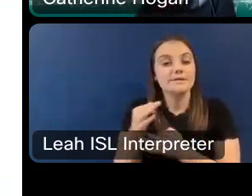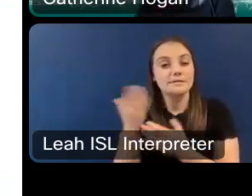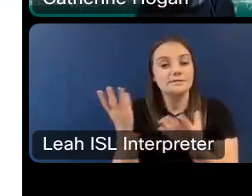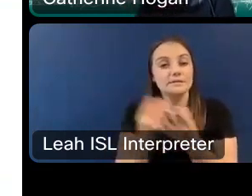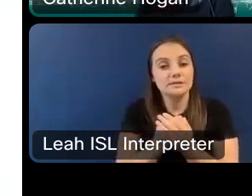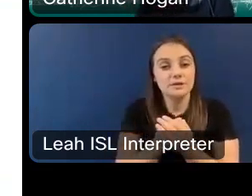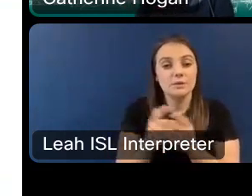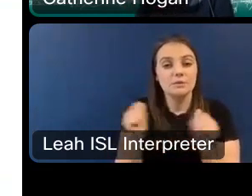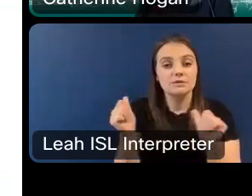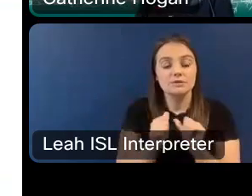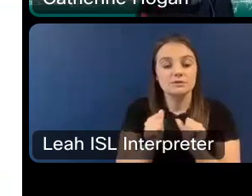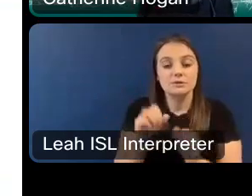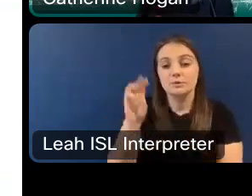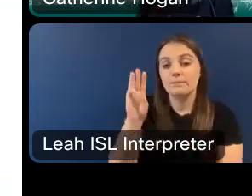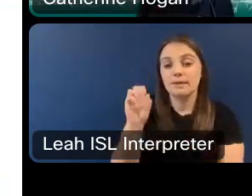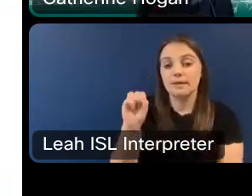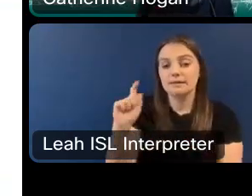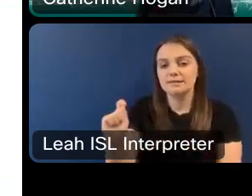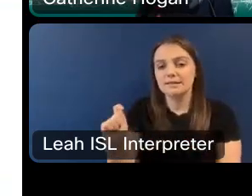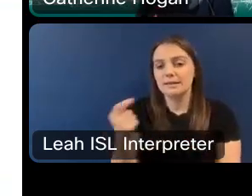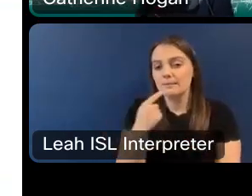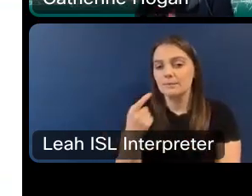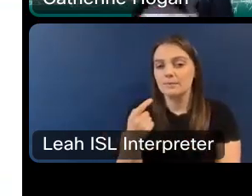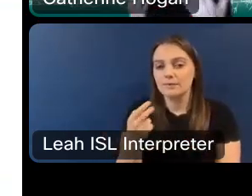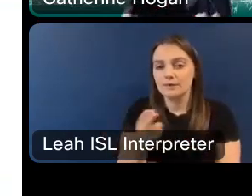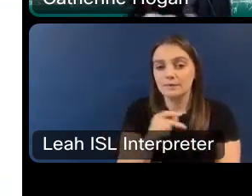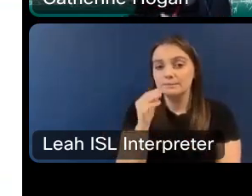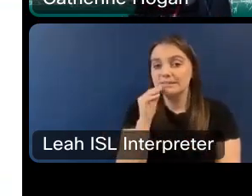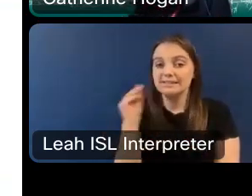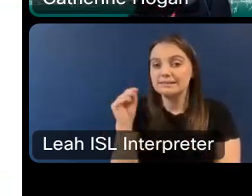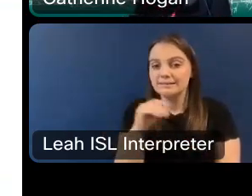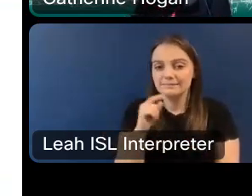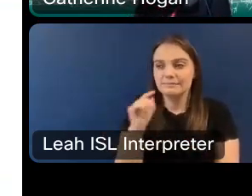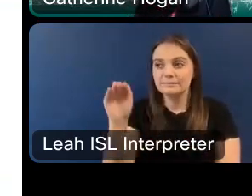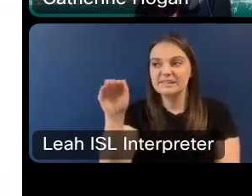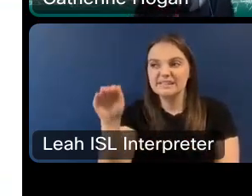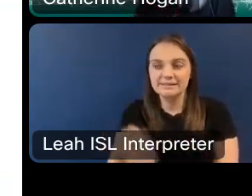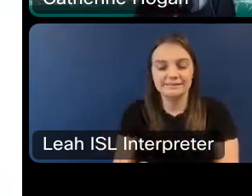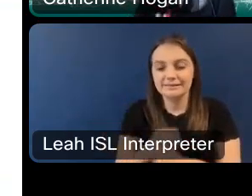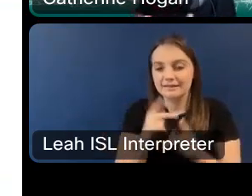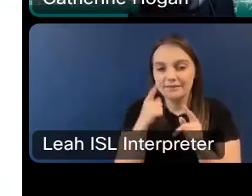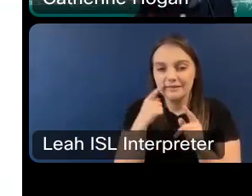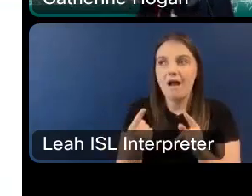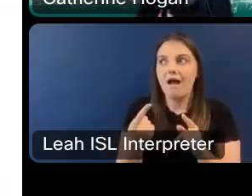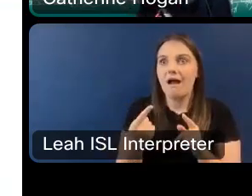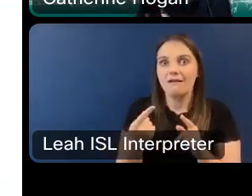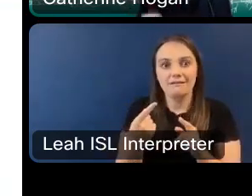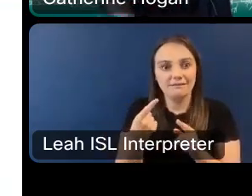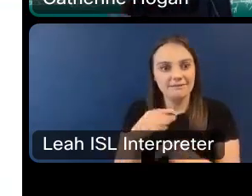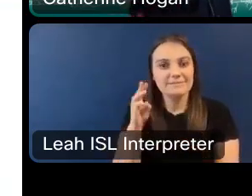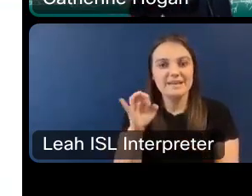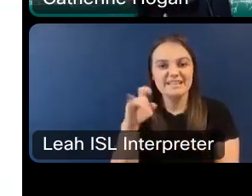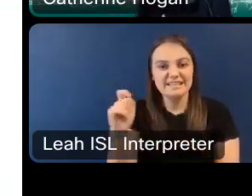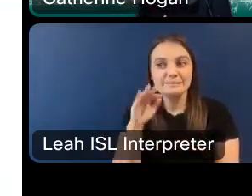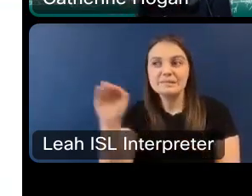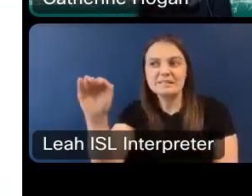PST. But we never saw it as a type of kind of onomatopoeic quality that came